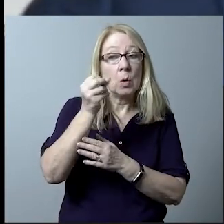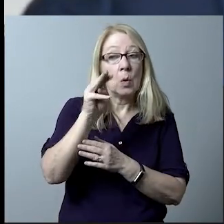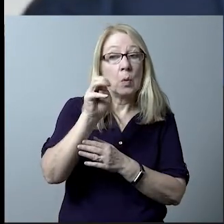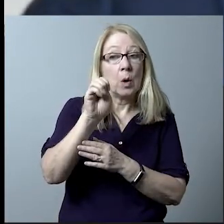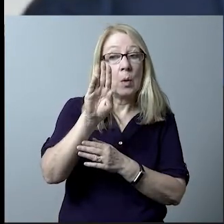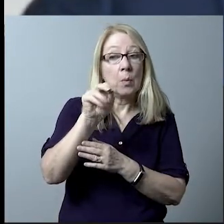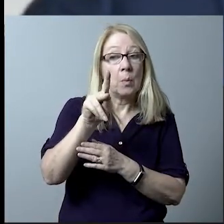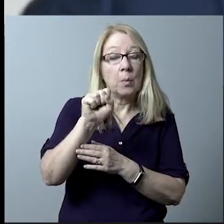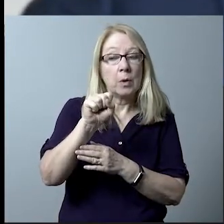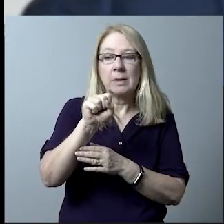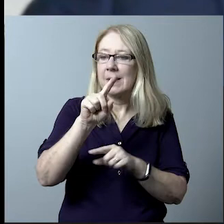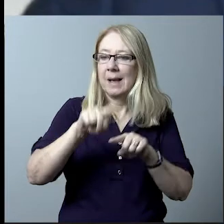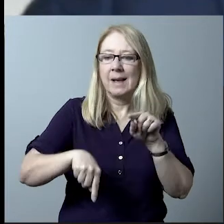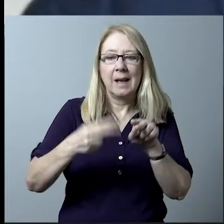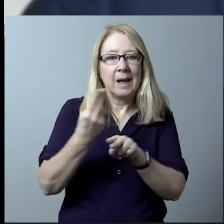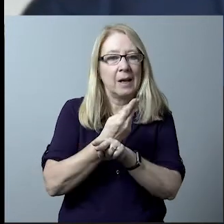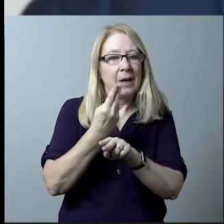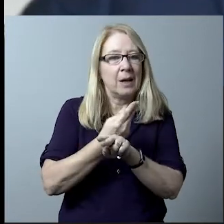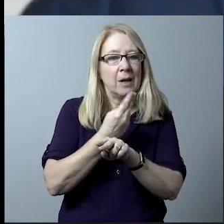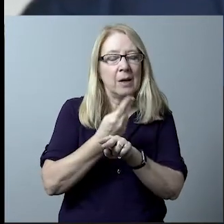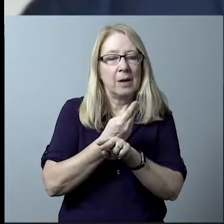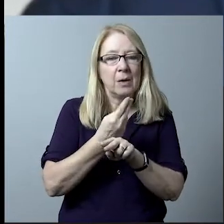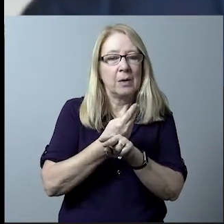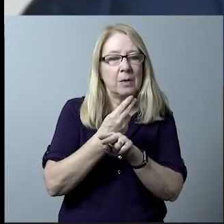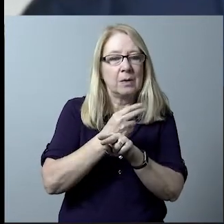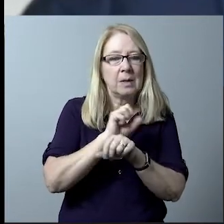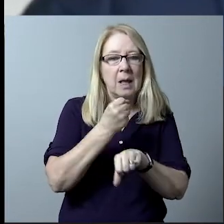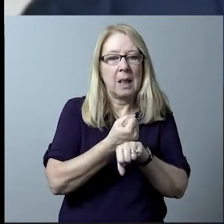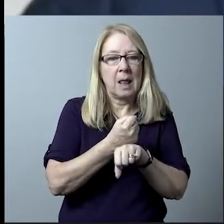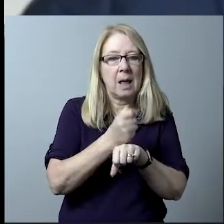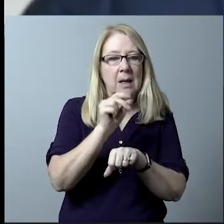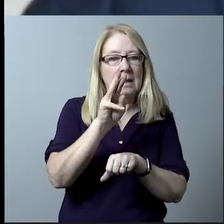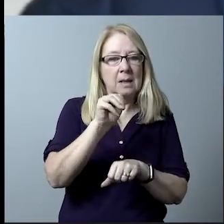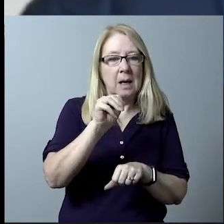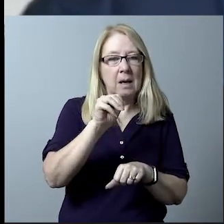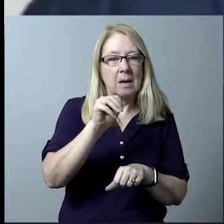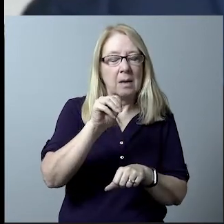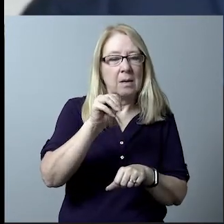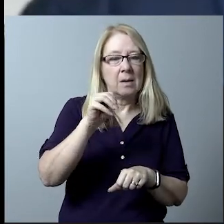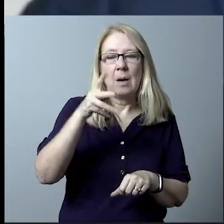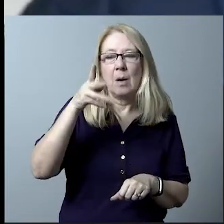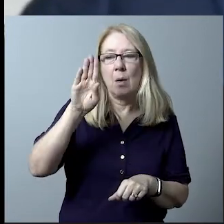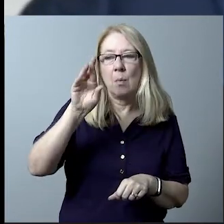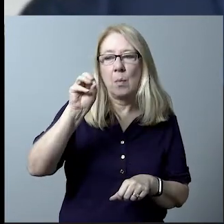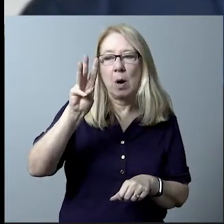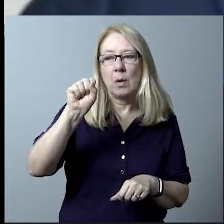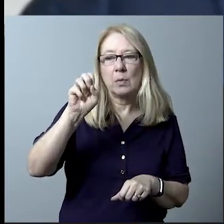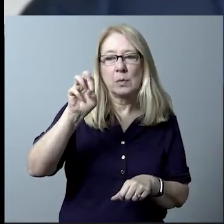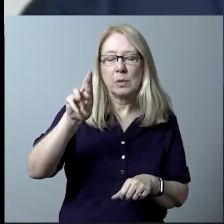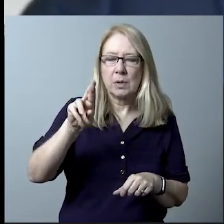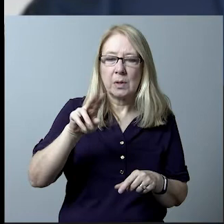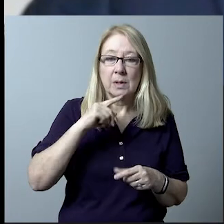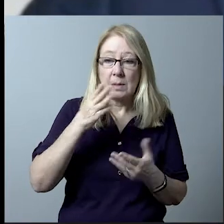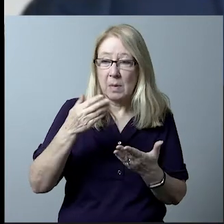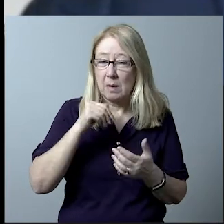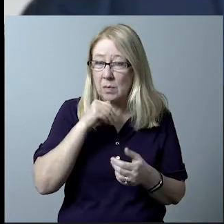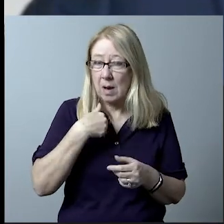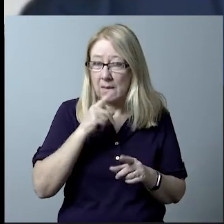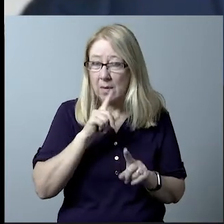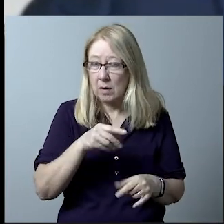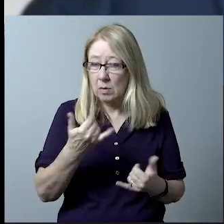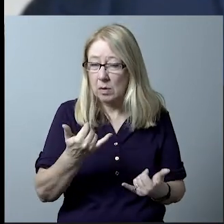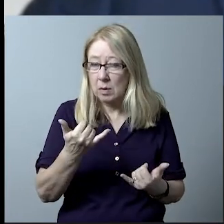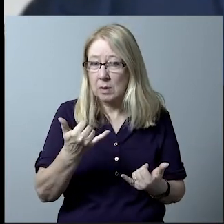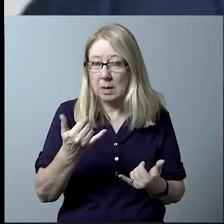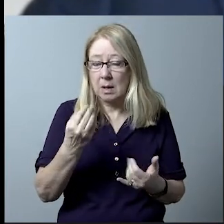students reporting the new Chromebooks they received are unable to use the Respondus lockdown browser. So you may not have an answer today, but any